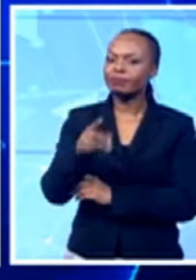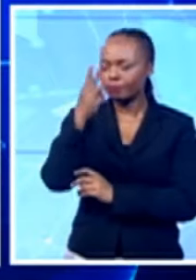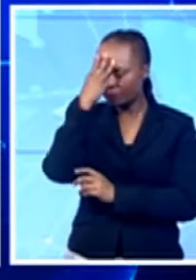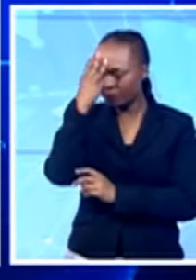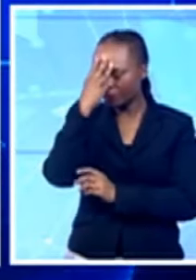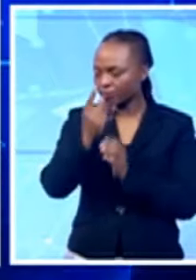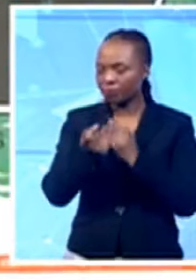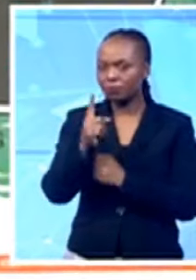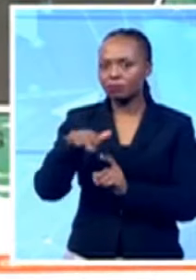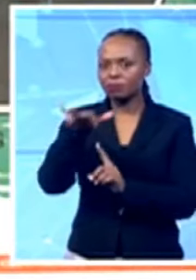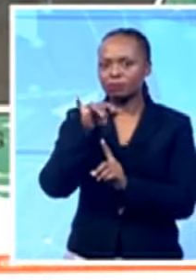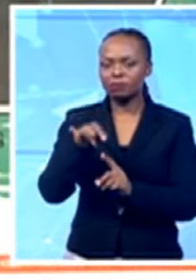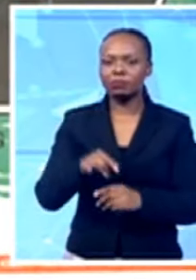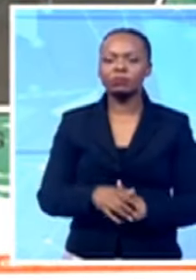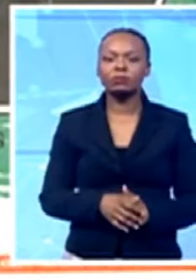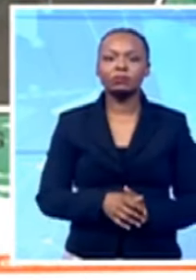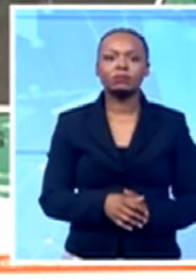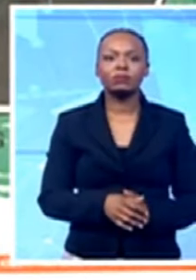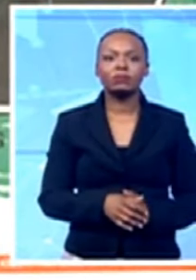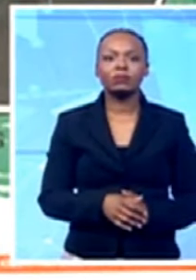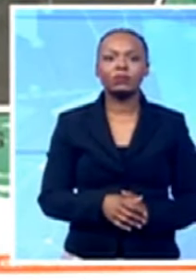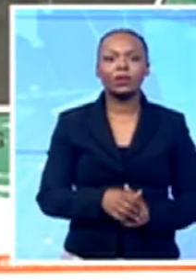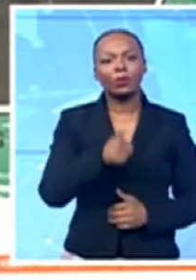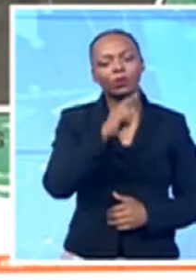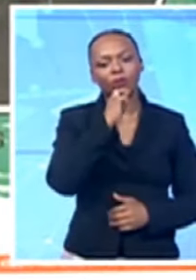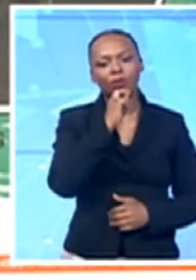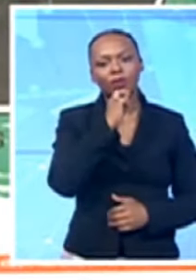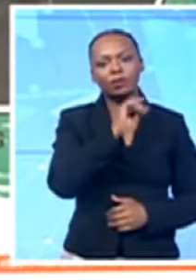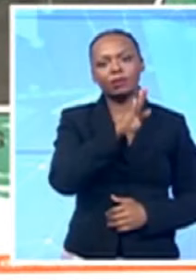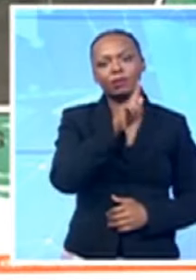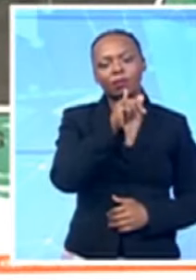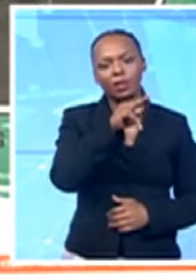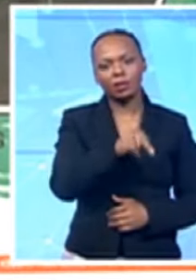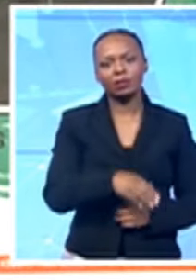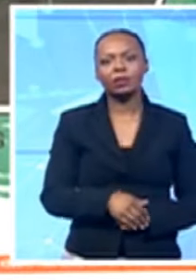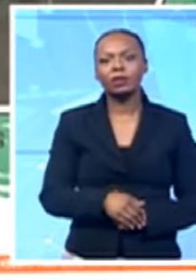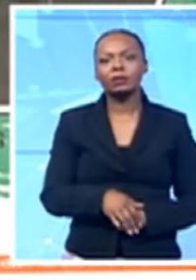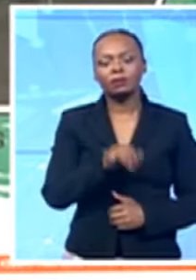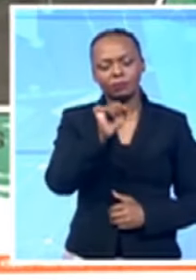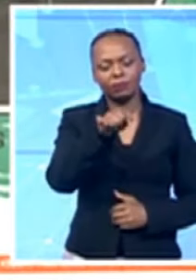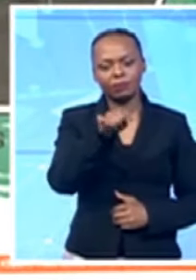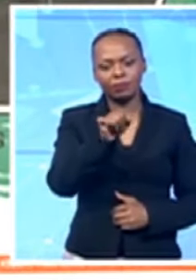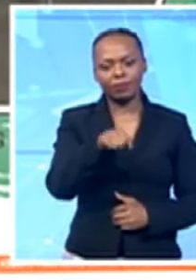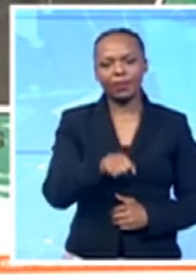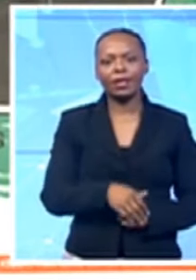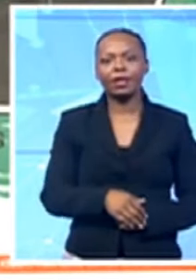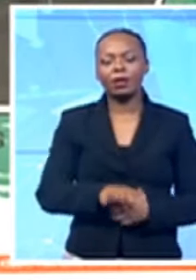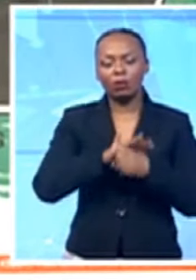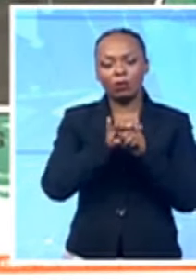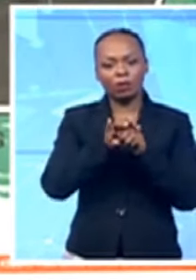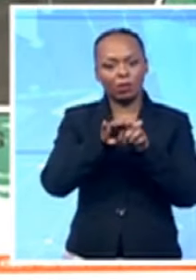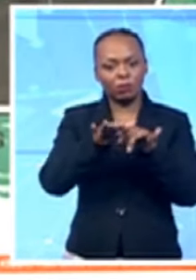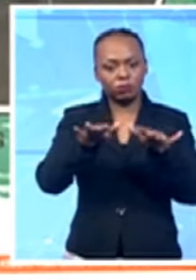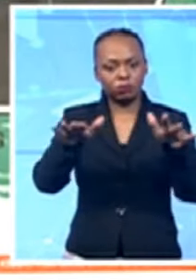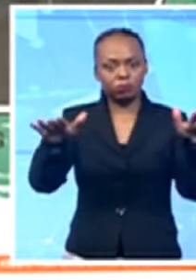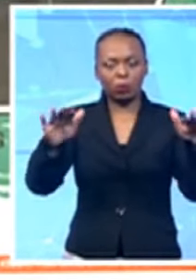Good morning to you, Blaine, and our viewers. Indeed, the rate of COVID-19 infections in the province has gone up quite alarmingly.